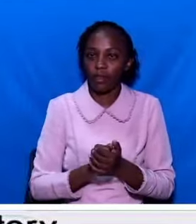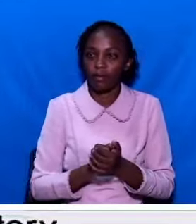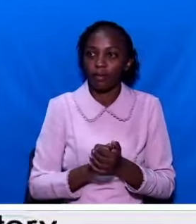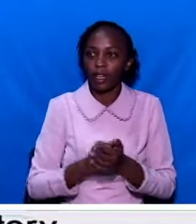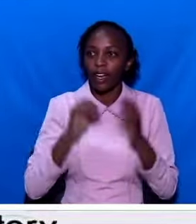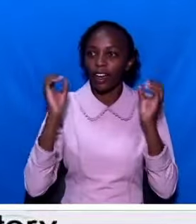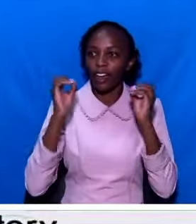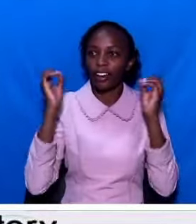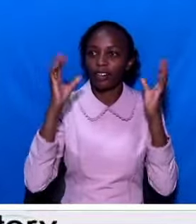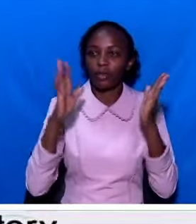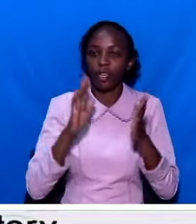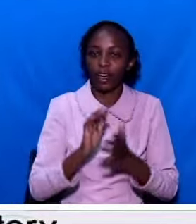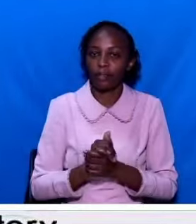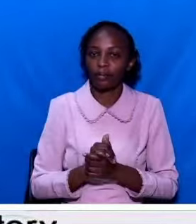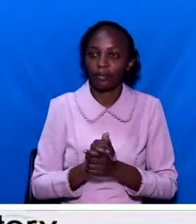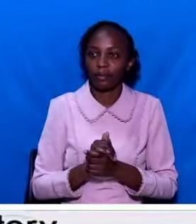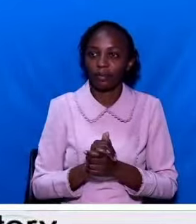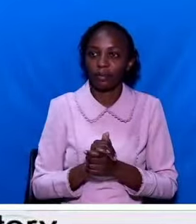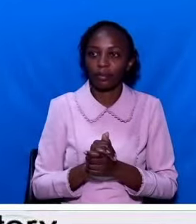Hallelujah.